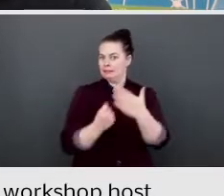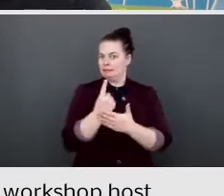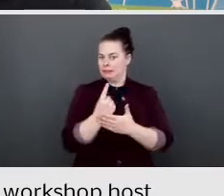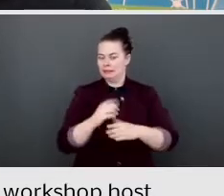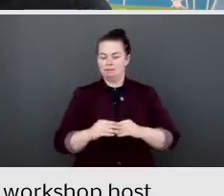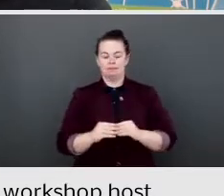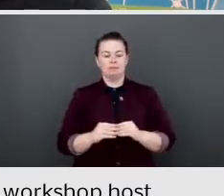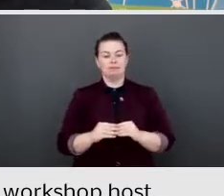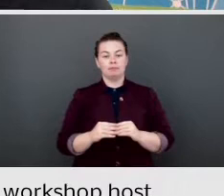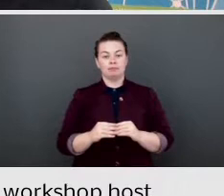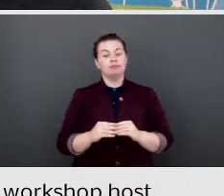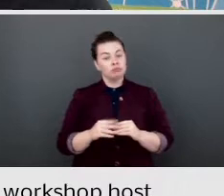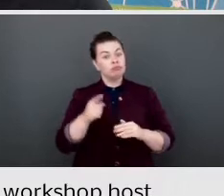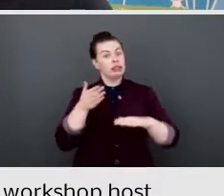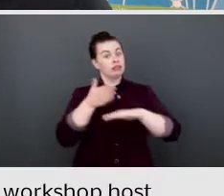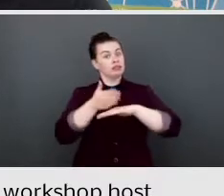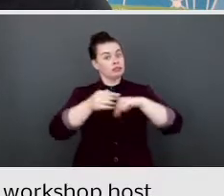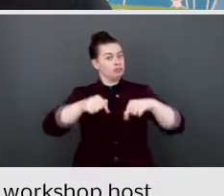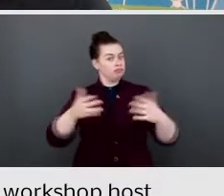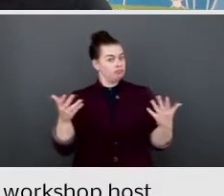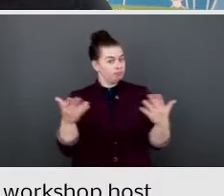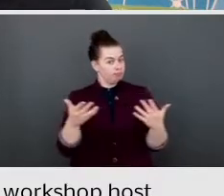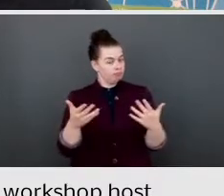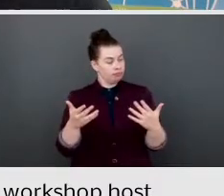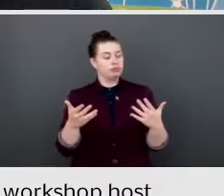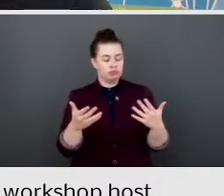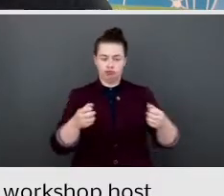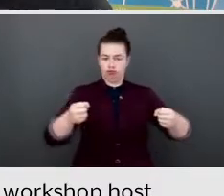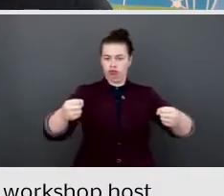event. For easy accessibility to the